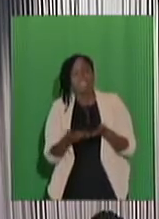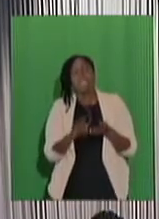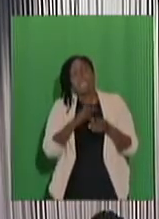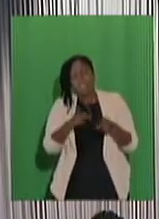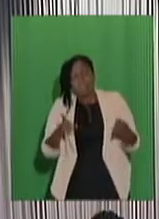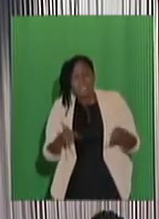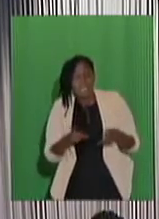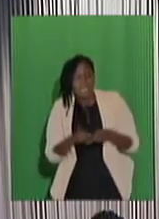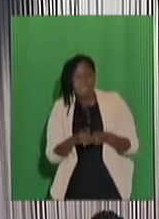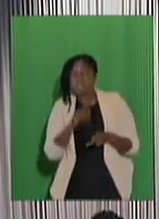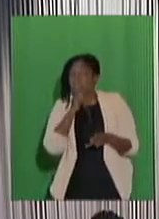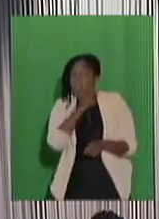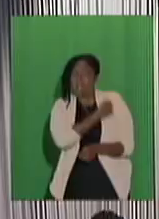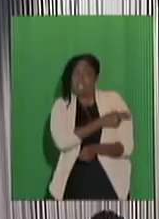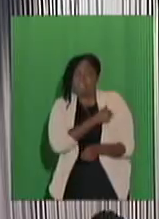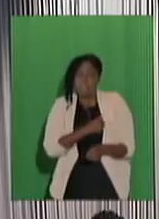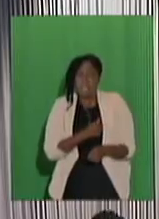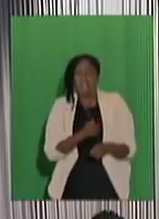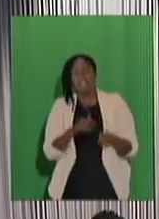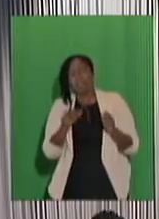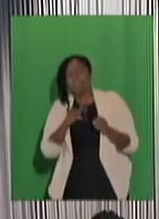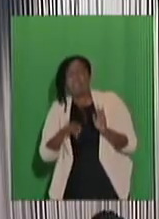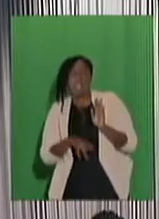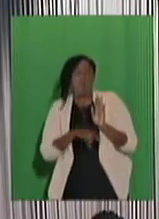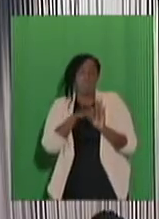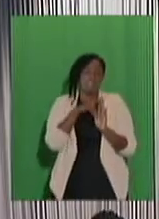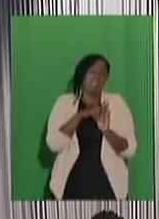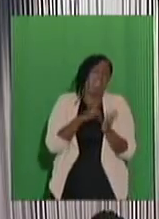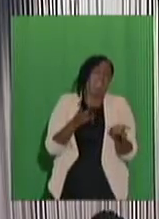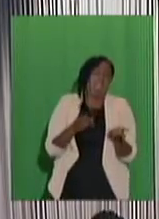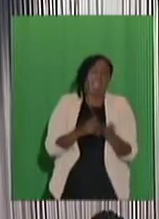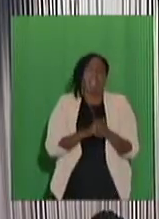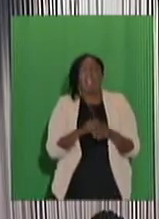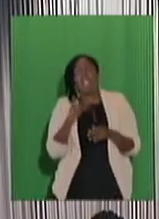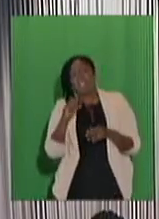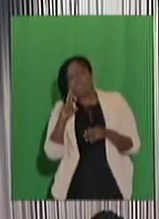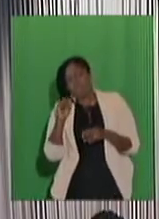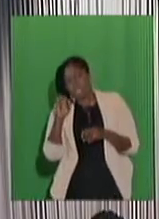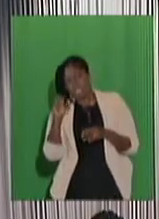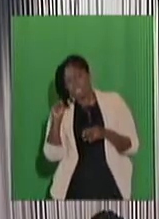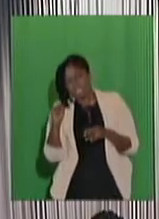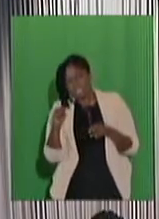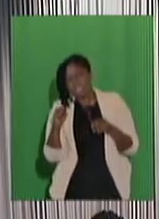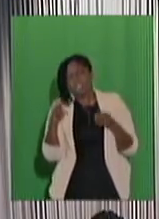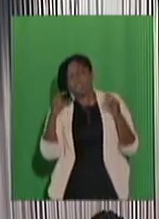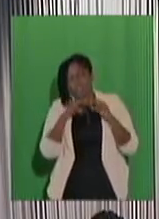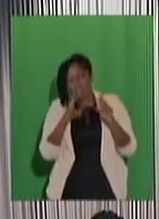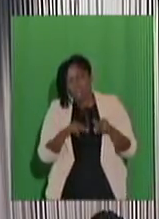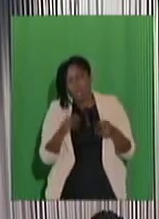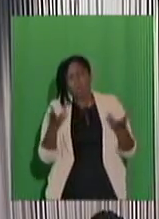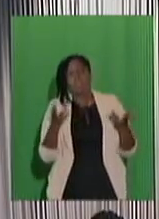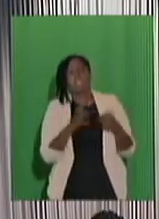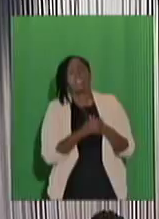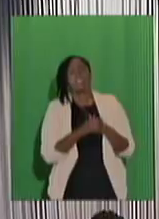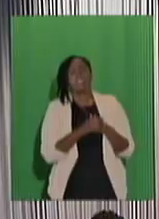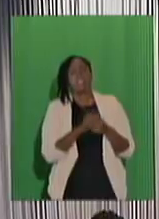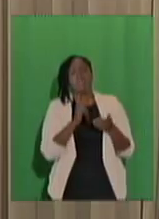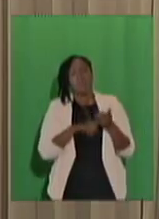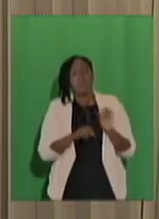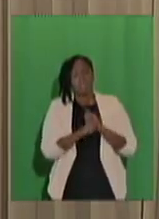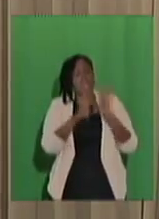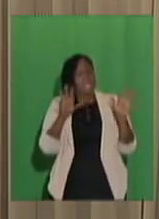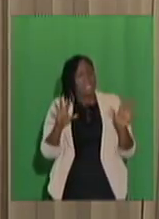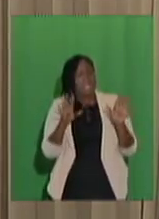or hotels or things like that. So we want to clarify that for them. Sure. Yeah,